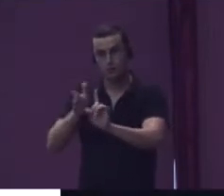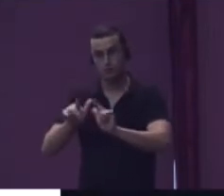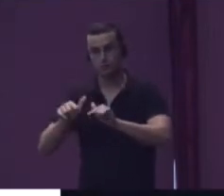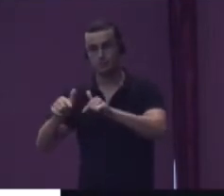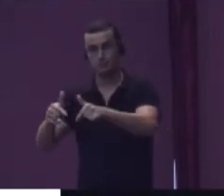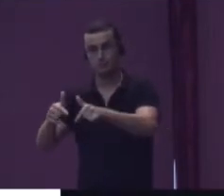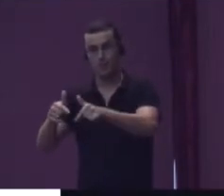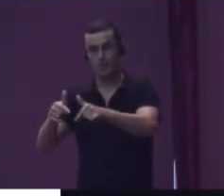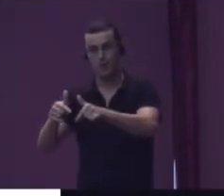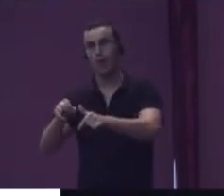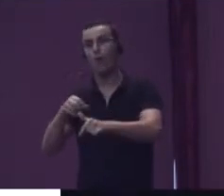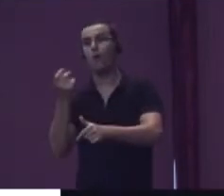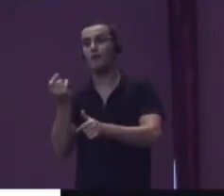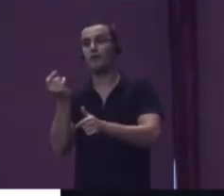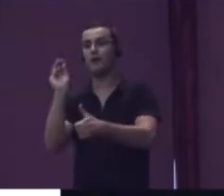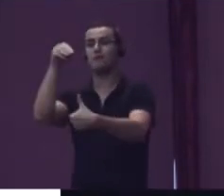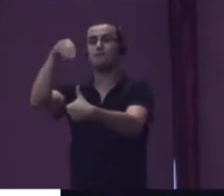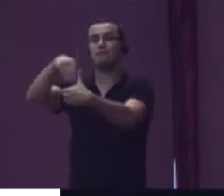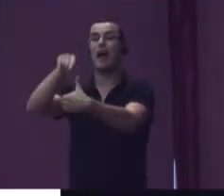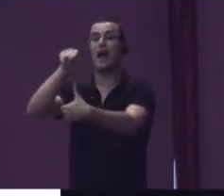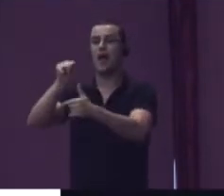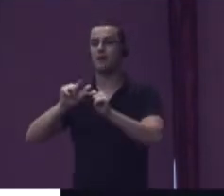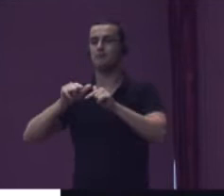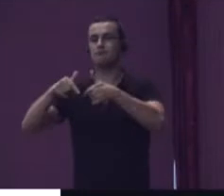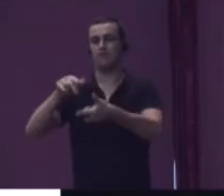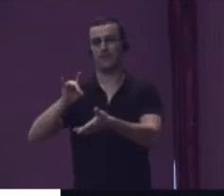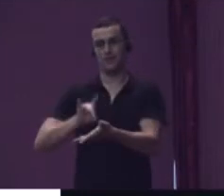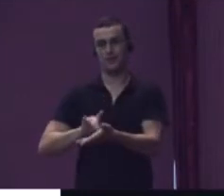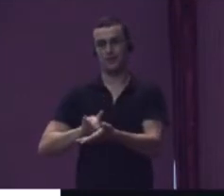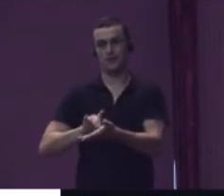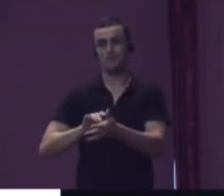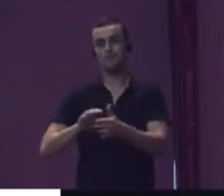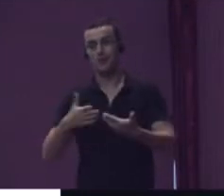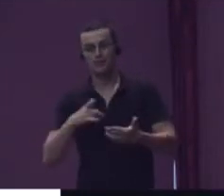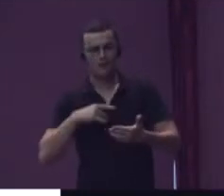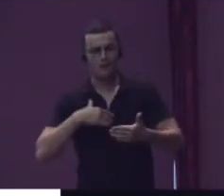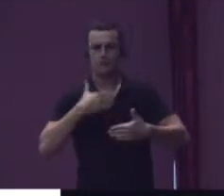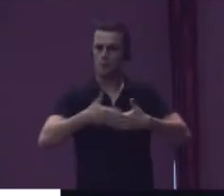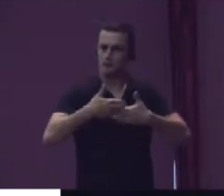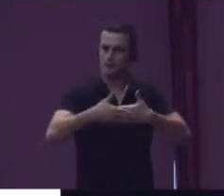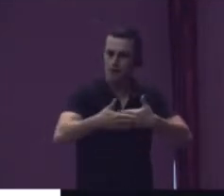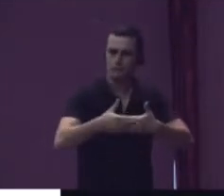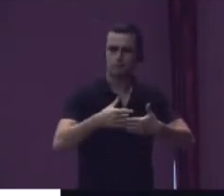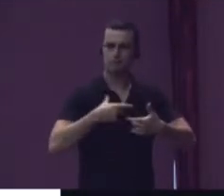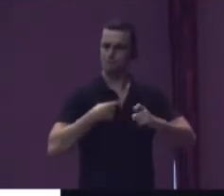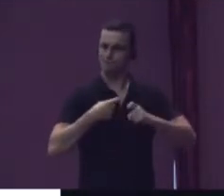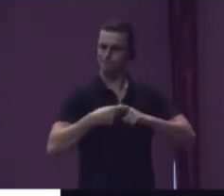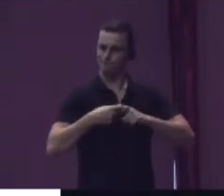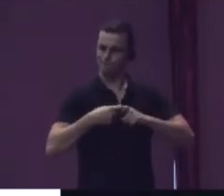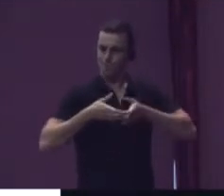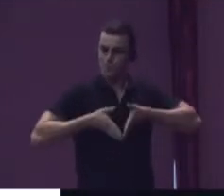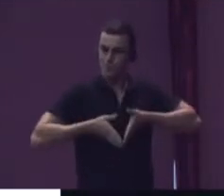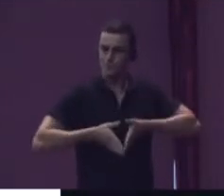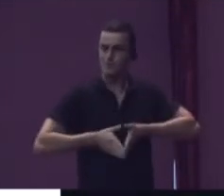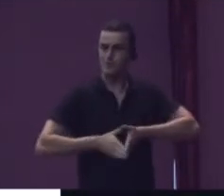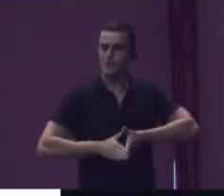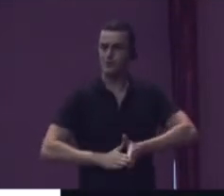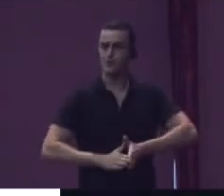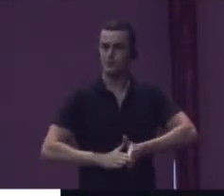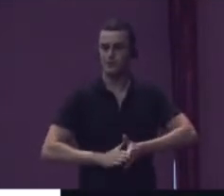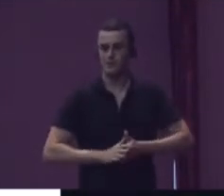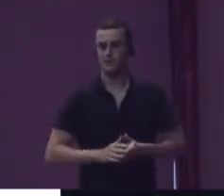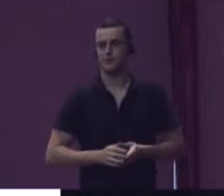As you get this process of medicalization, it becomes medicine